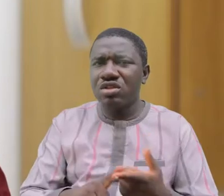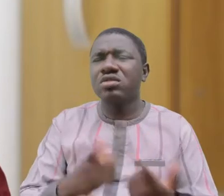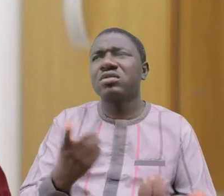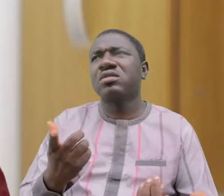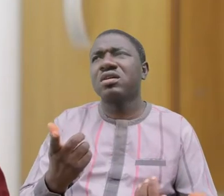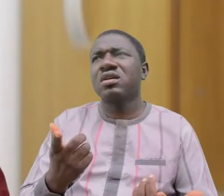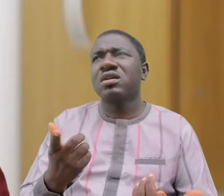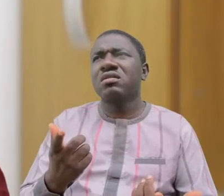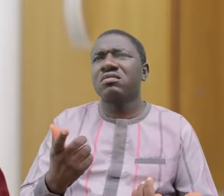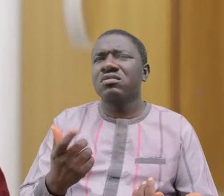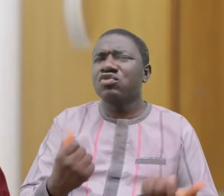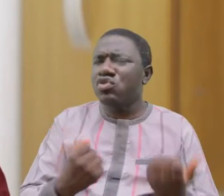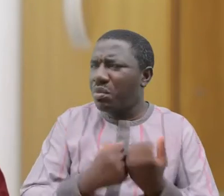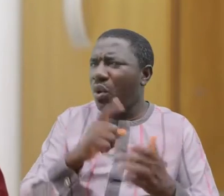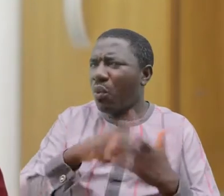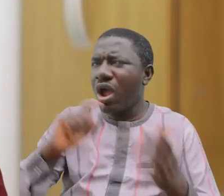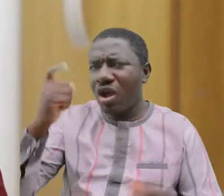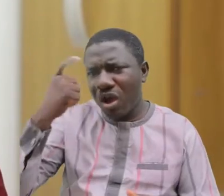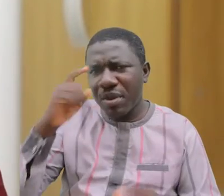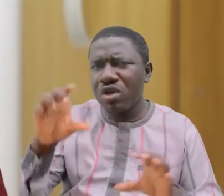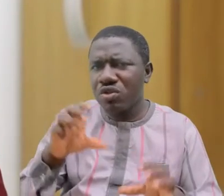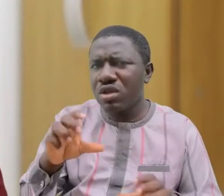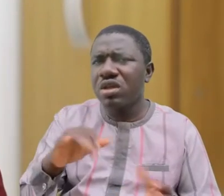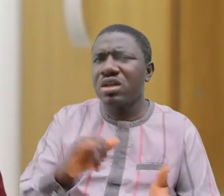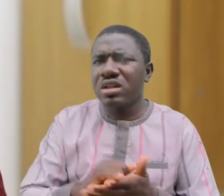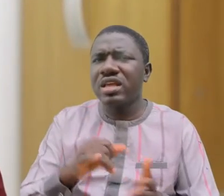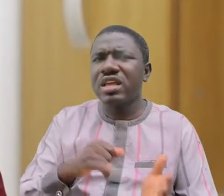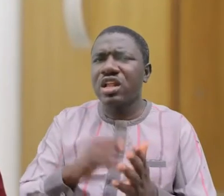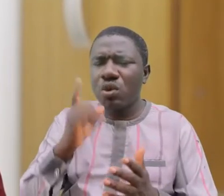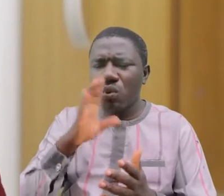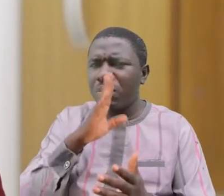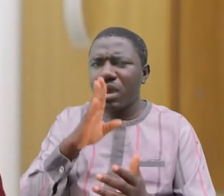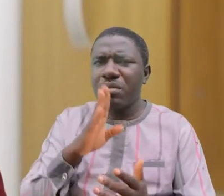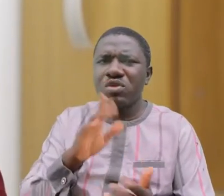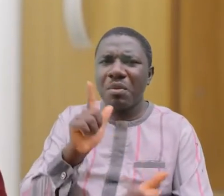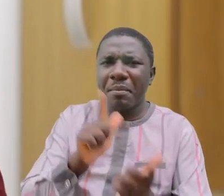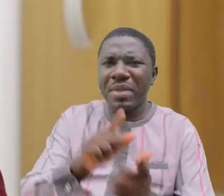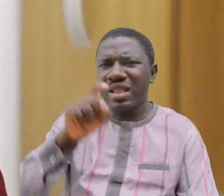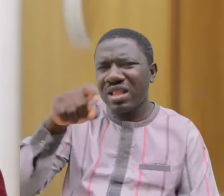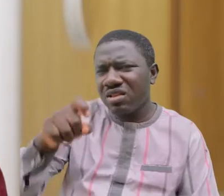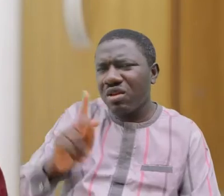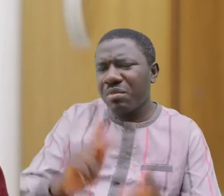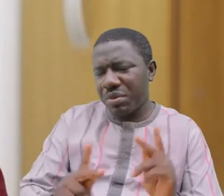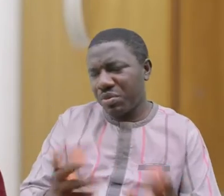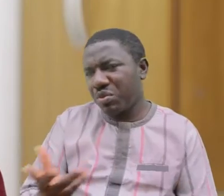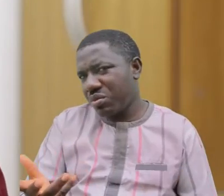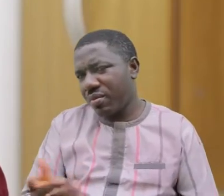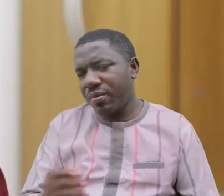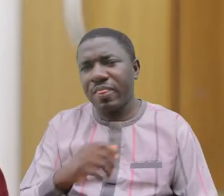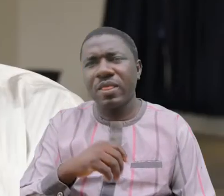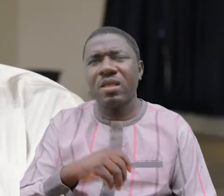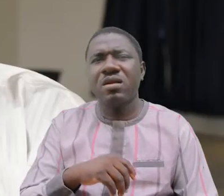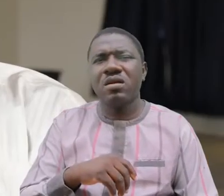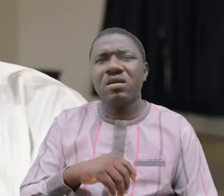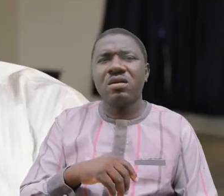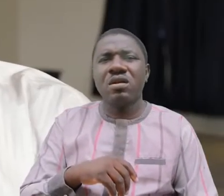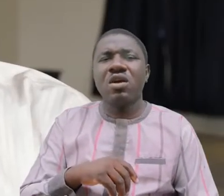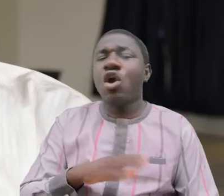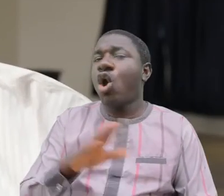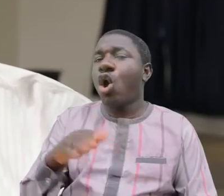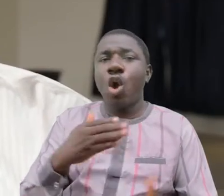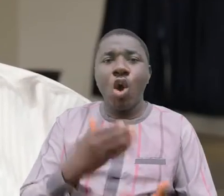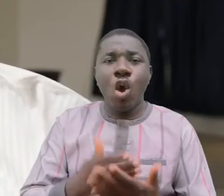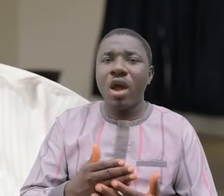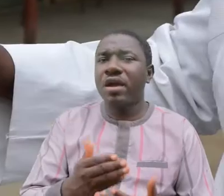broaden what government is doing so that it reaches those that actually require those services. All